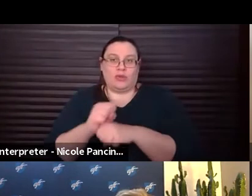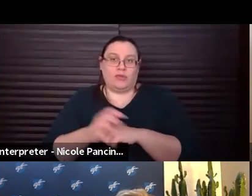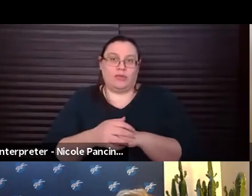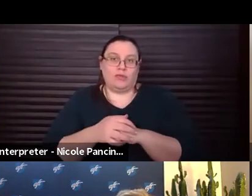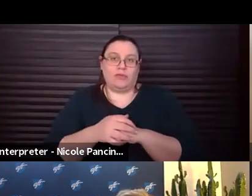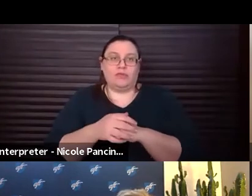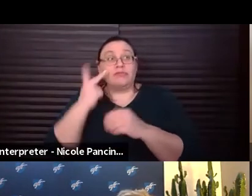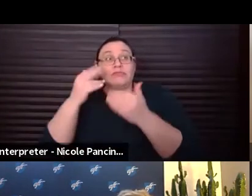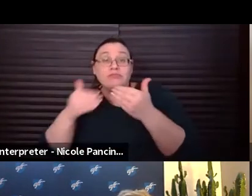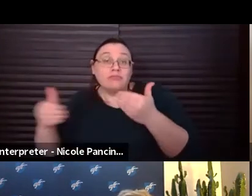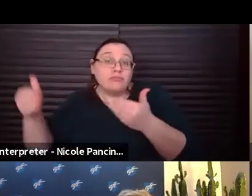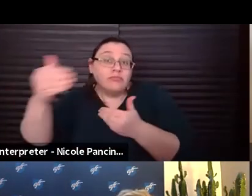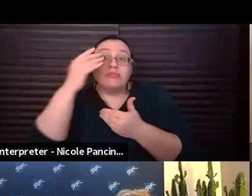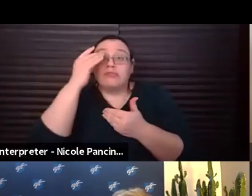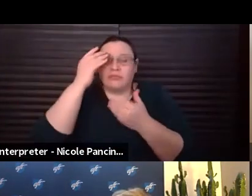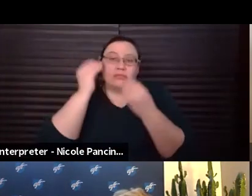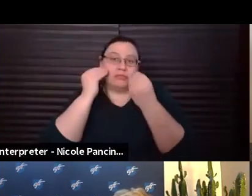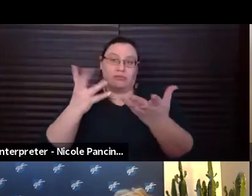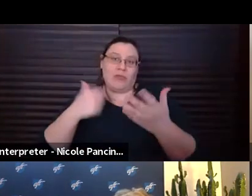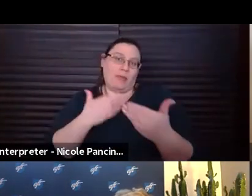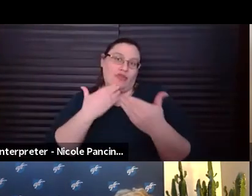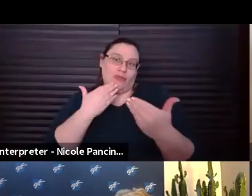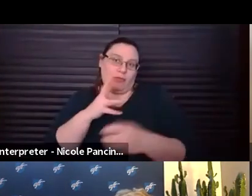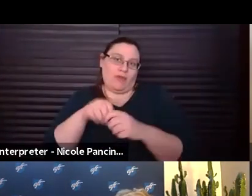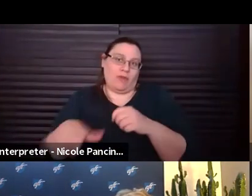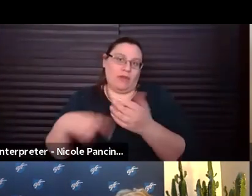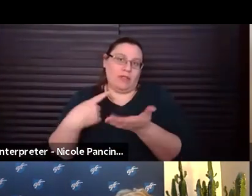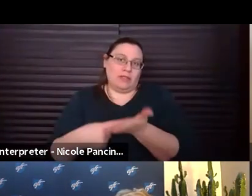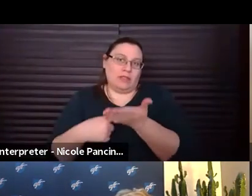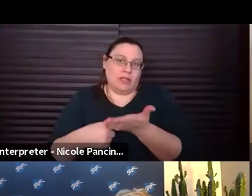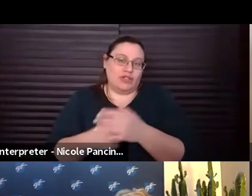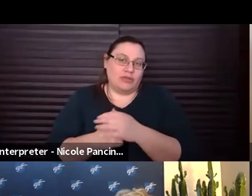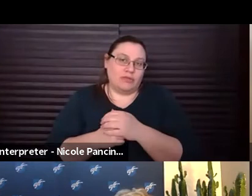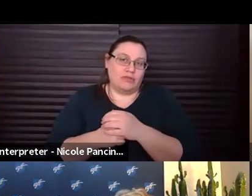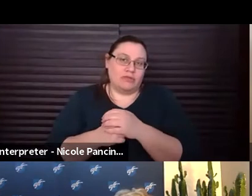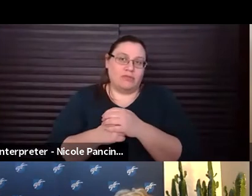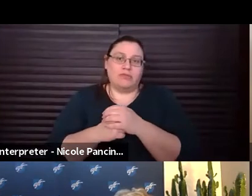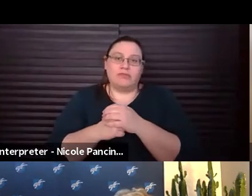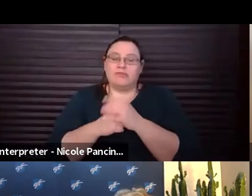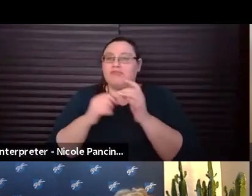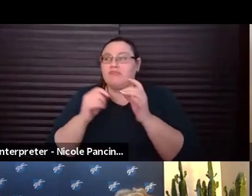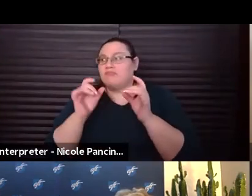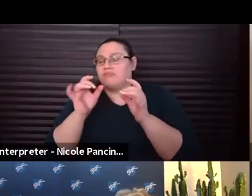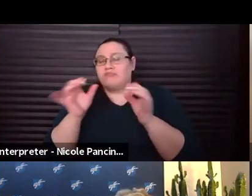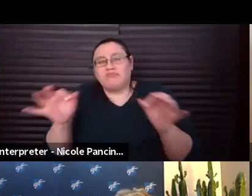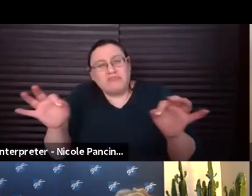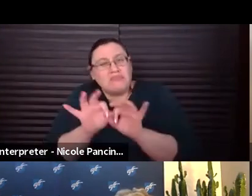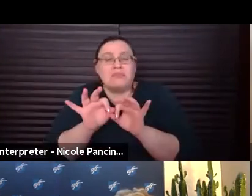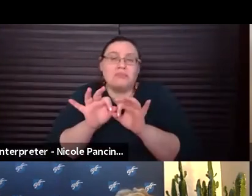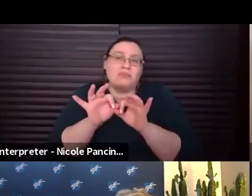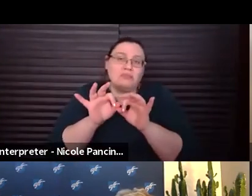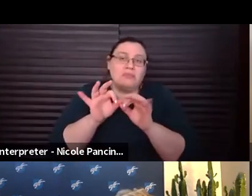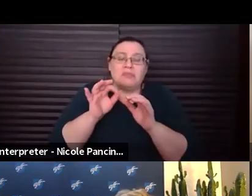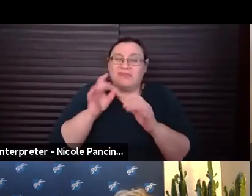ahead, I have to tell you, I'm grateful to be a part of this discussion. There are critical, albeit tragic,